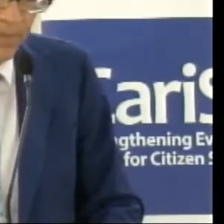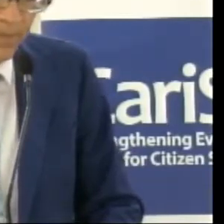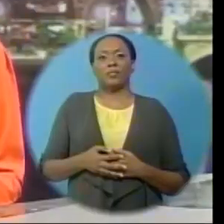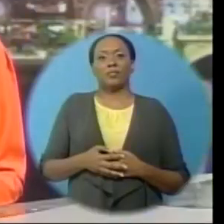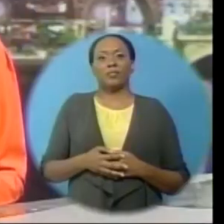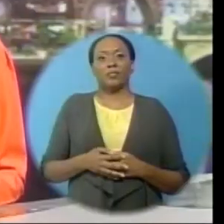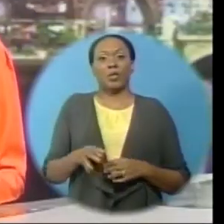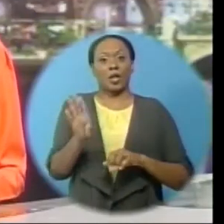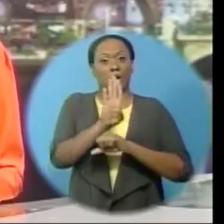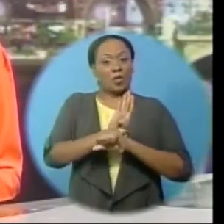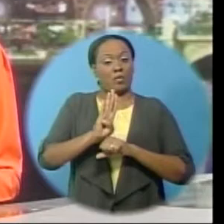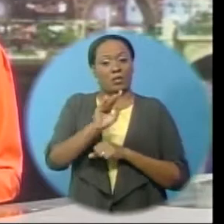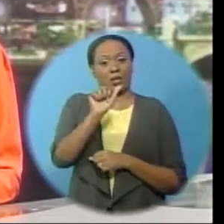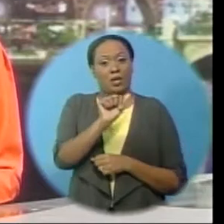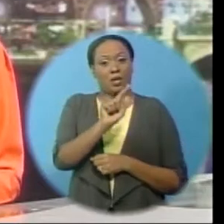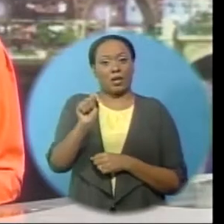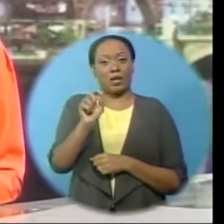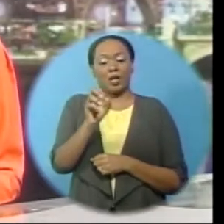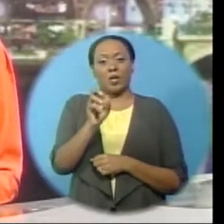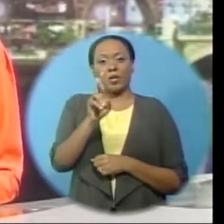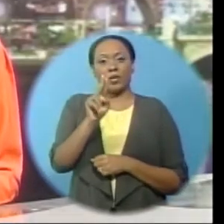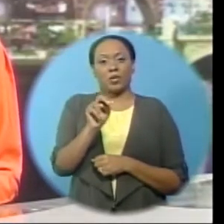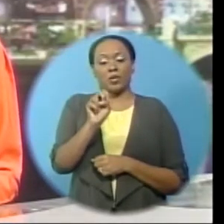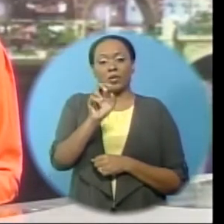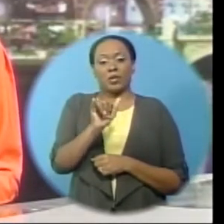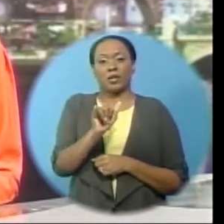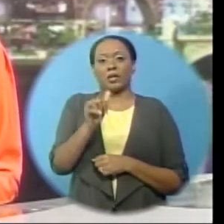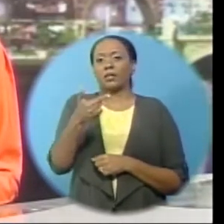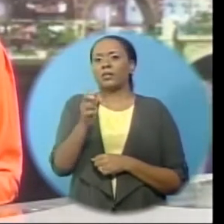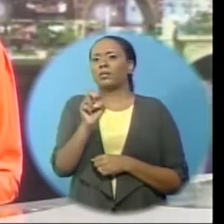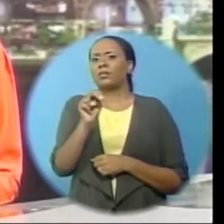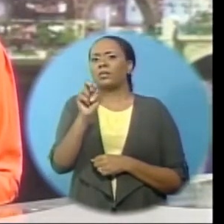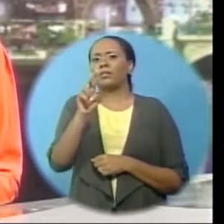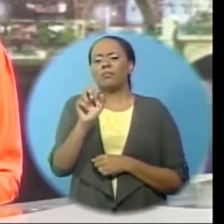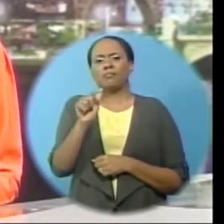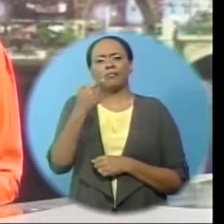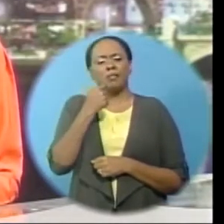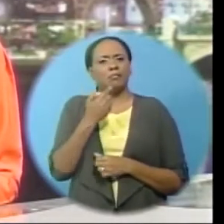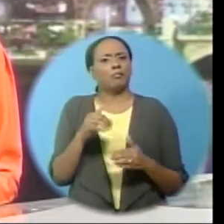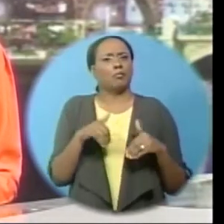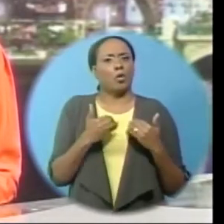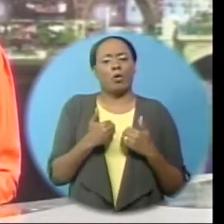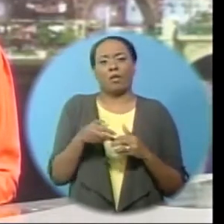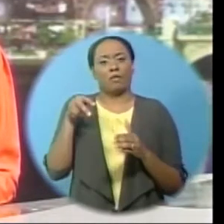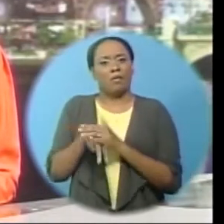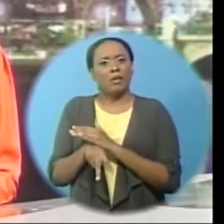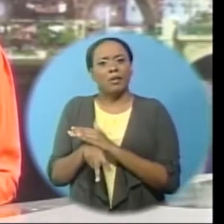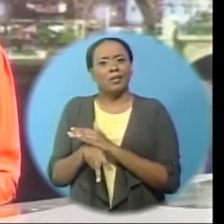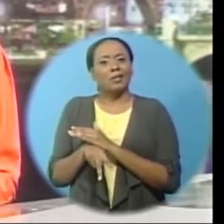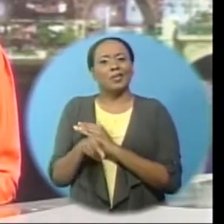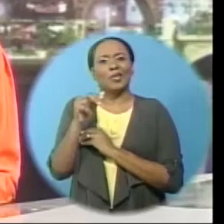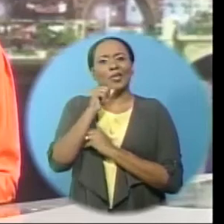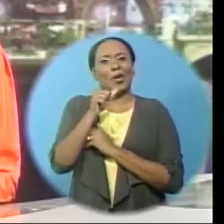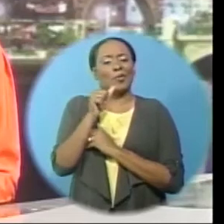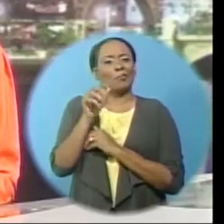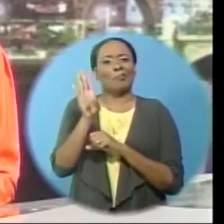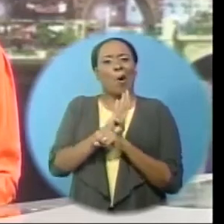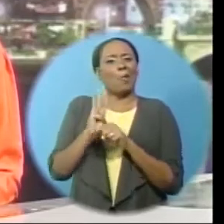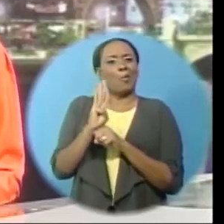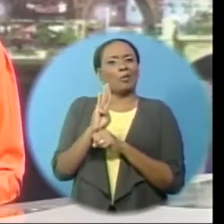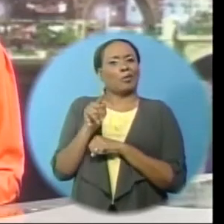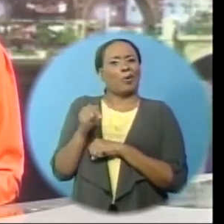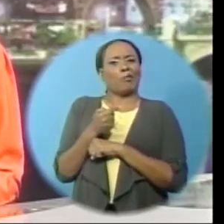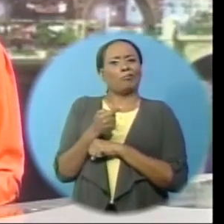accessible. And Attorney General Adriel Brathwaite says the issue of youth and violence is not one for Barbados